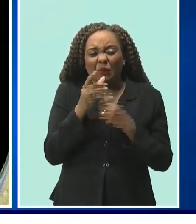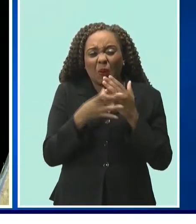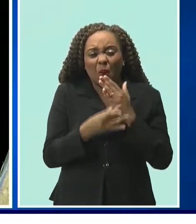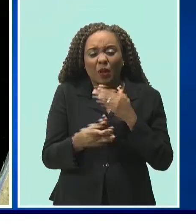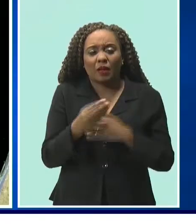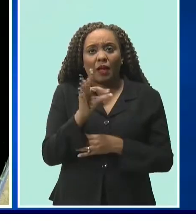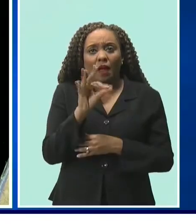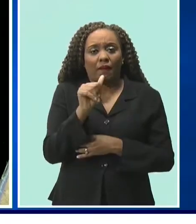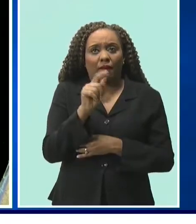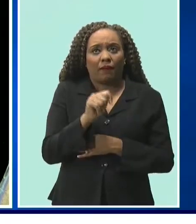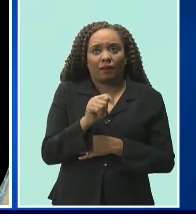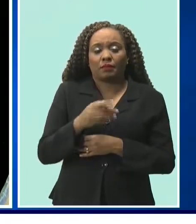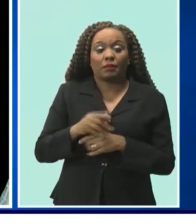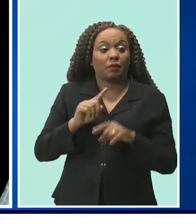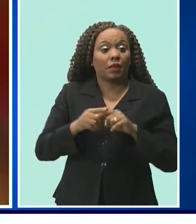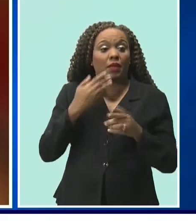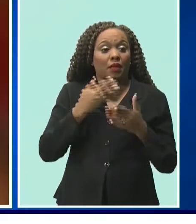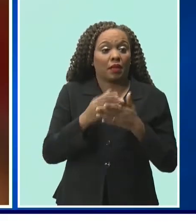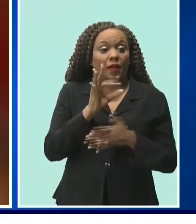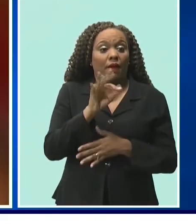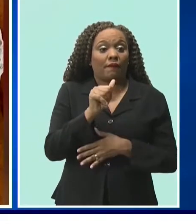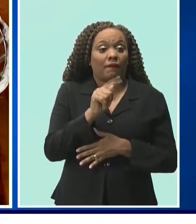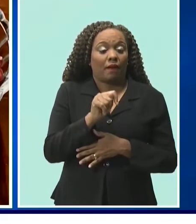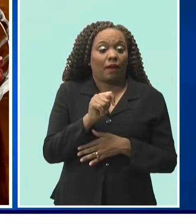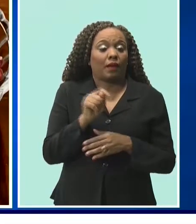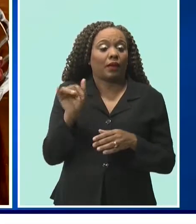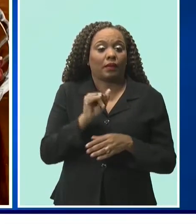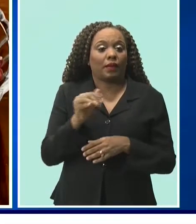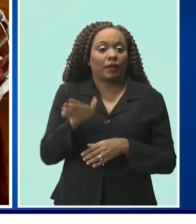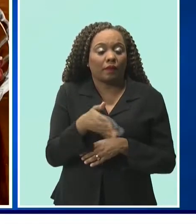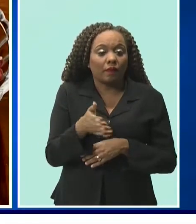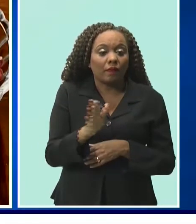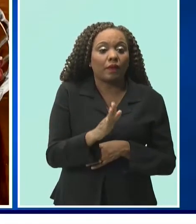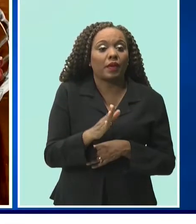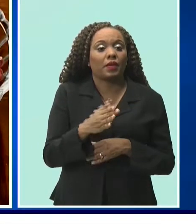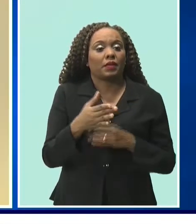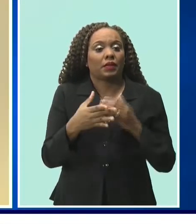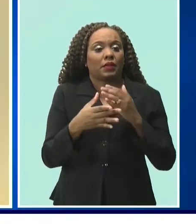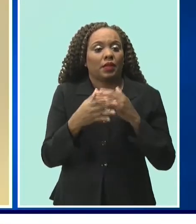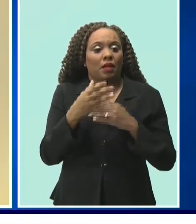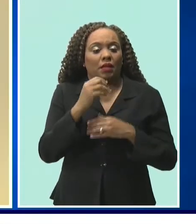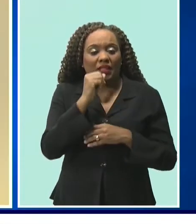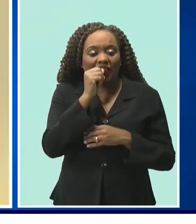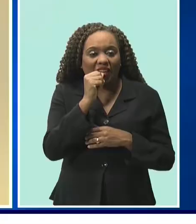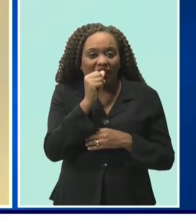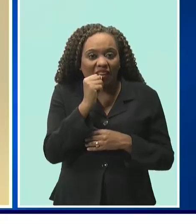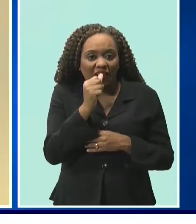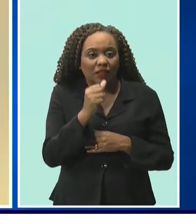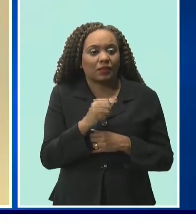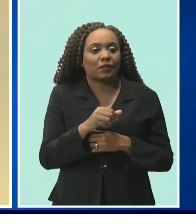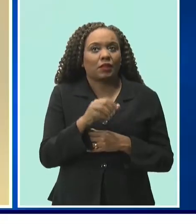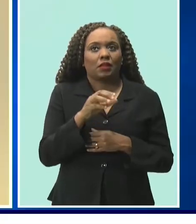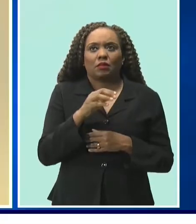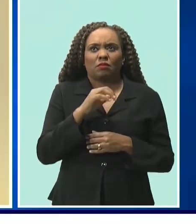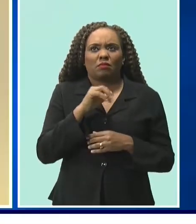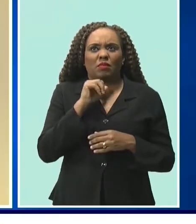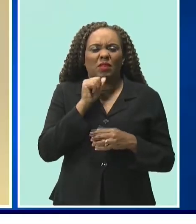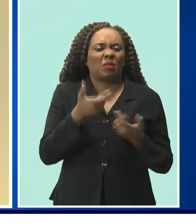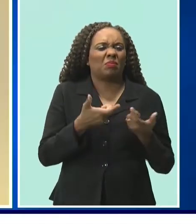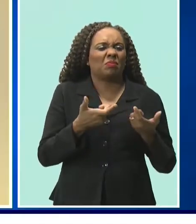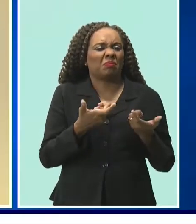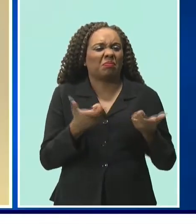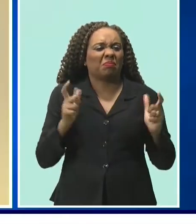unsaturated fats found in fish, avocado, nuts, olive oil and soy, rather than saturated fats found in fatty meat,